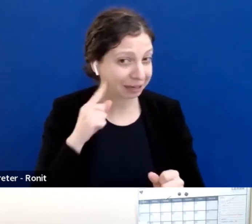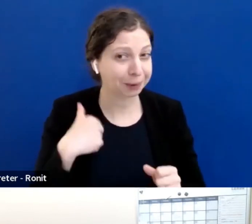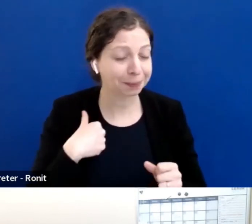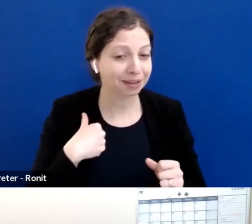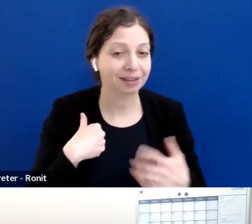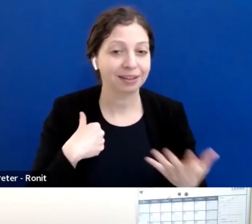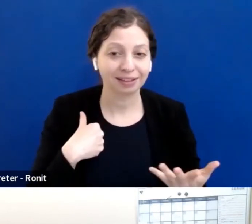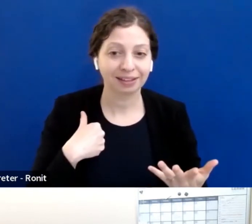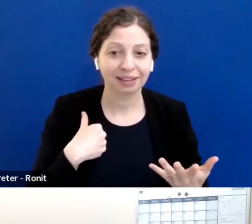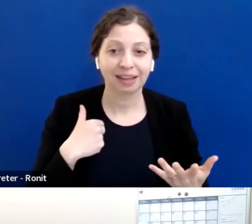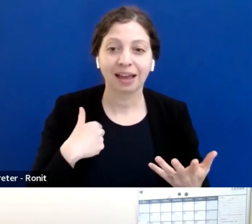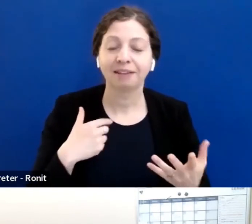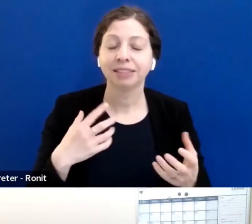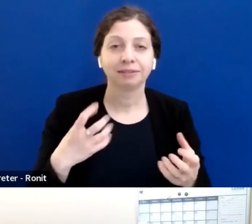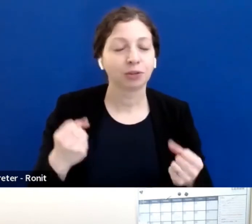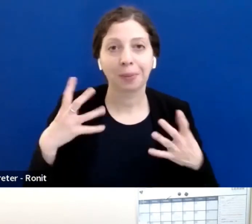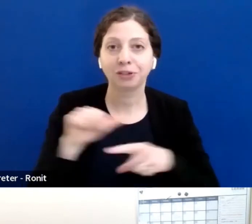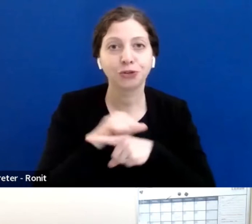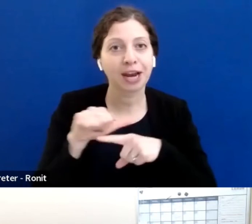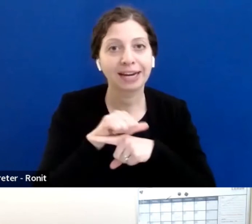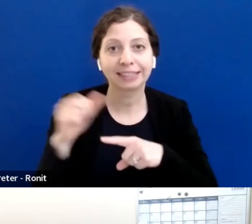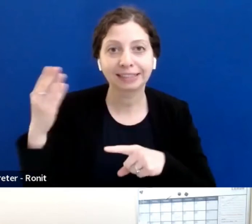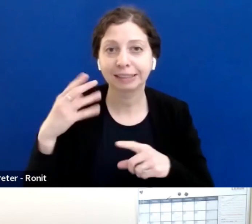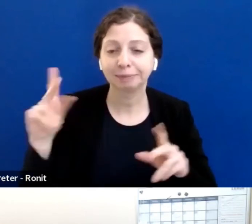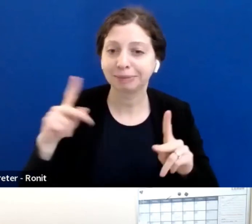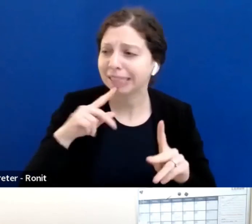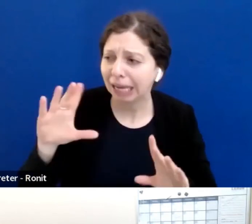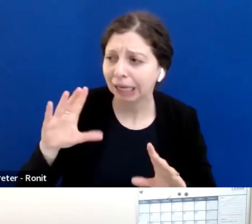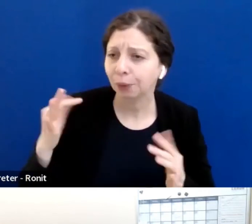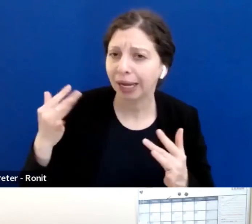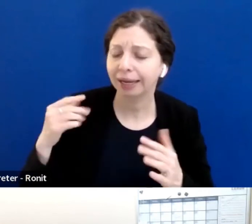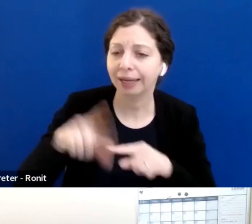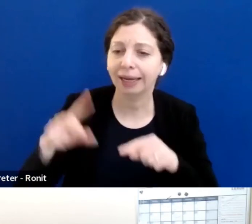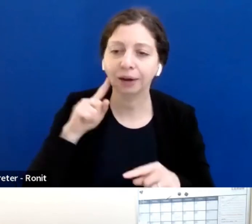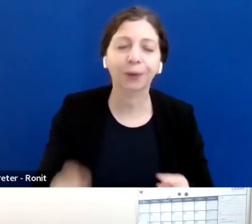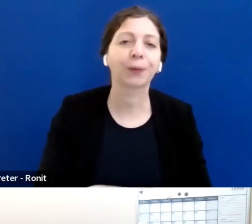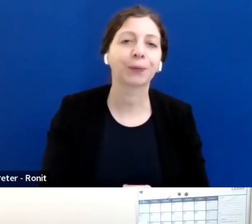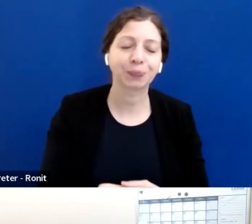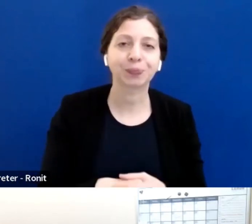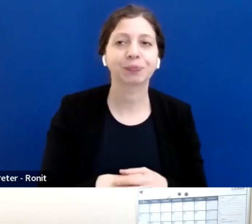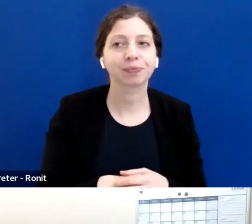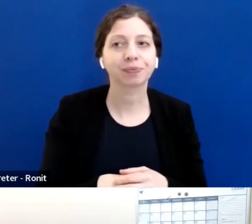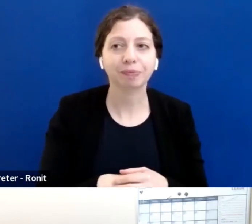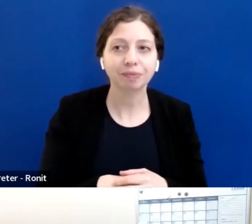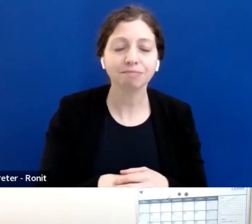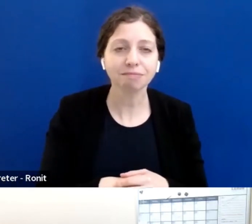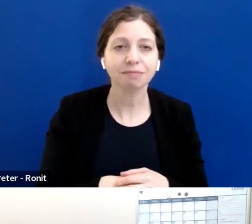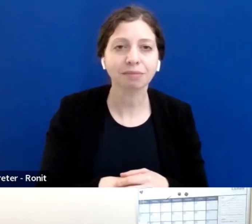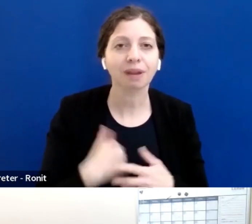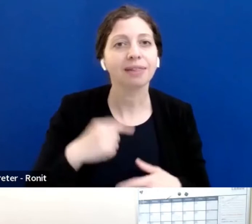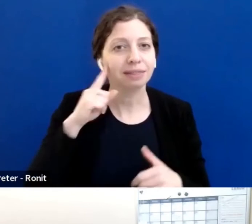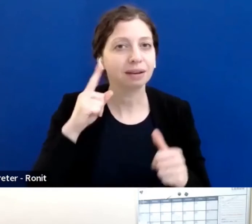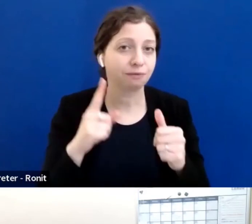this now. I have given so many trainings where people are like, Genevieve, we can't hear you. So I think, first of